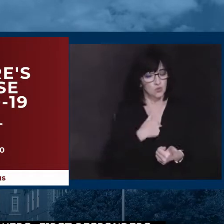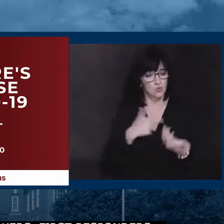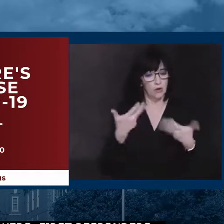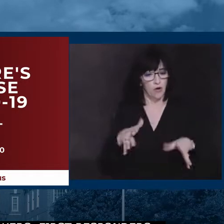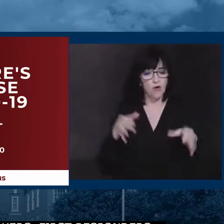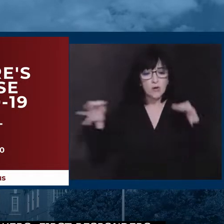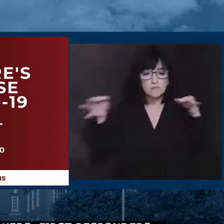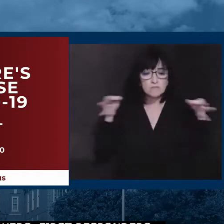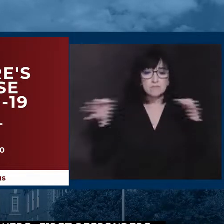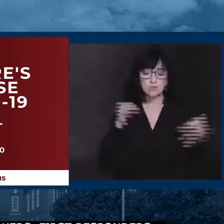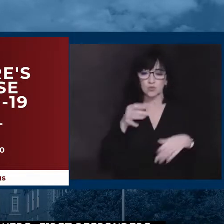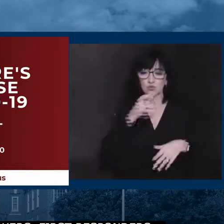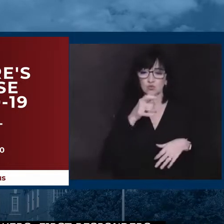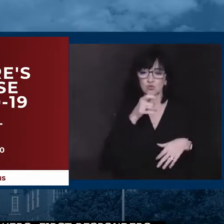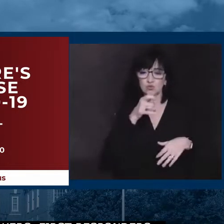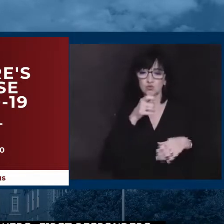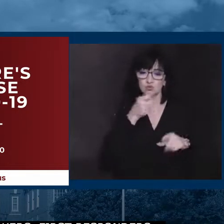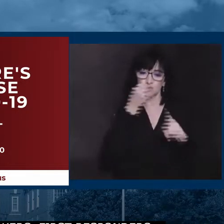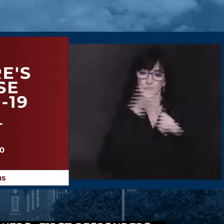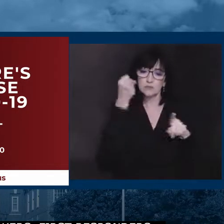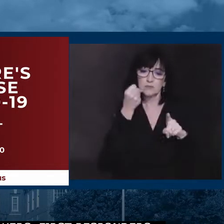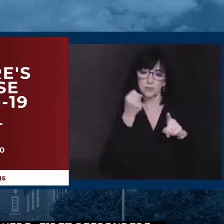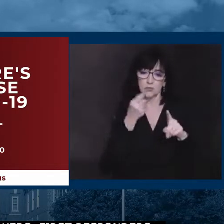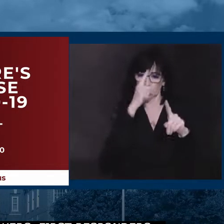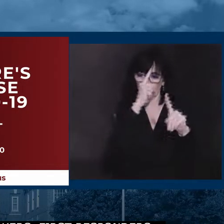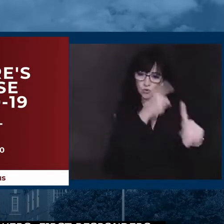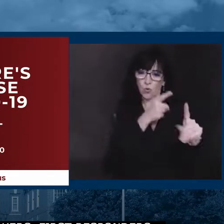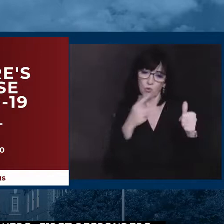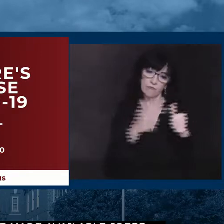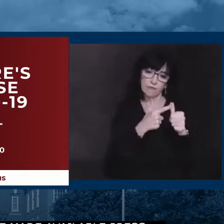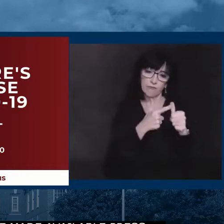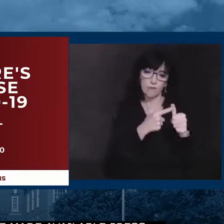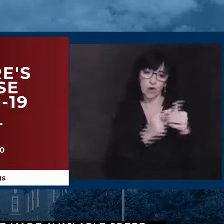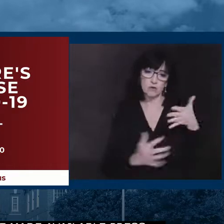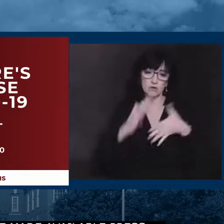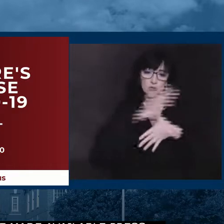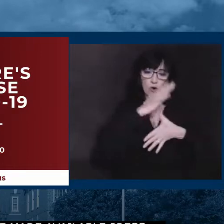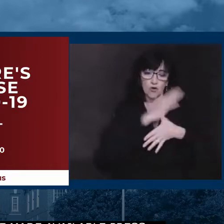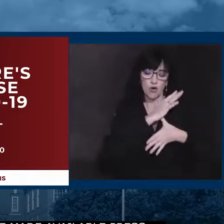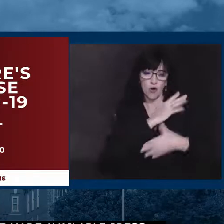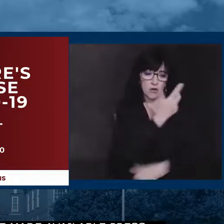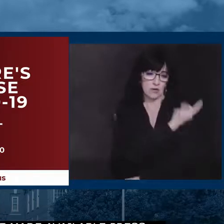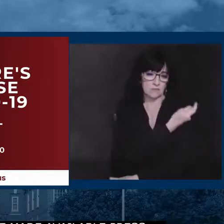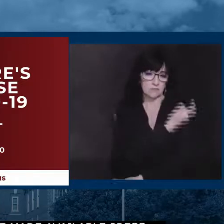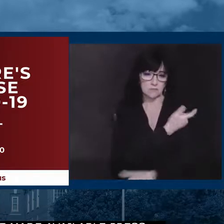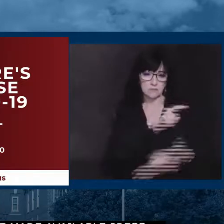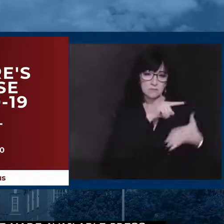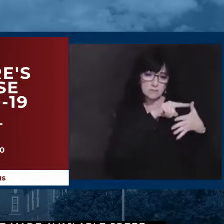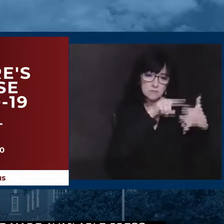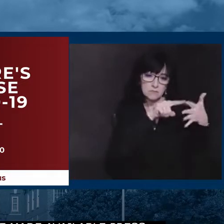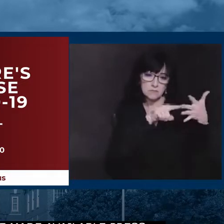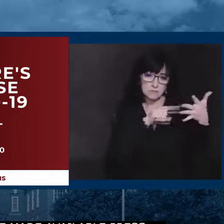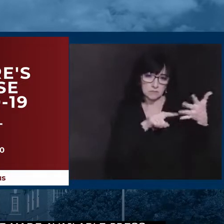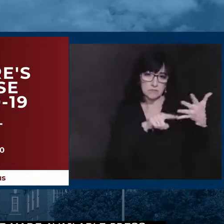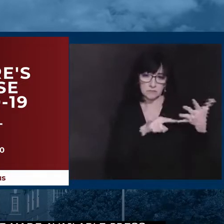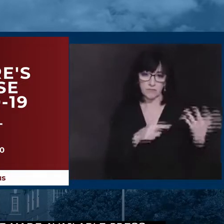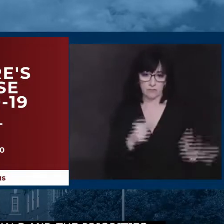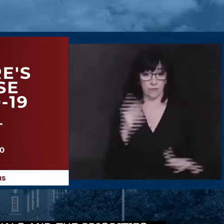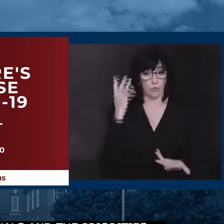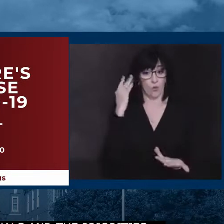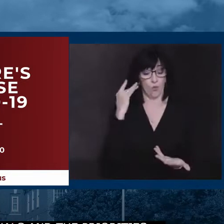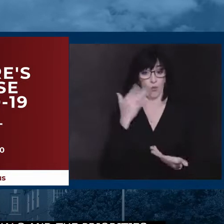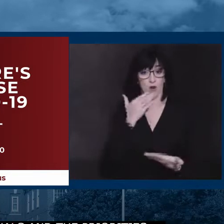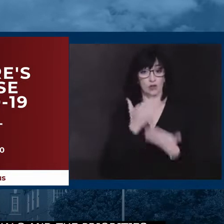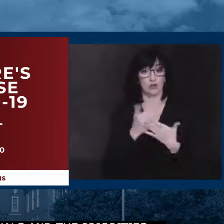of individuals and the priority to which they will receive the virus. This is really good news because it'll enable us to